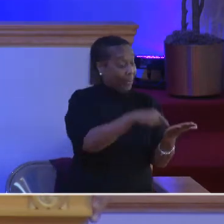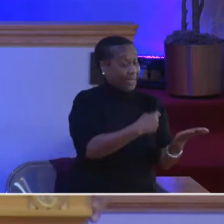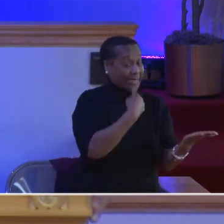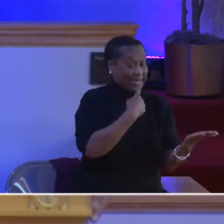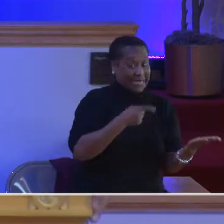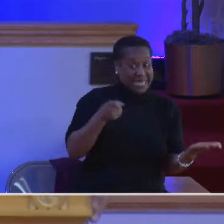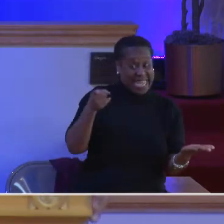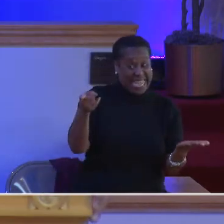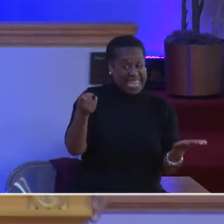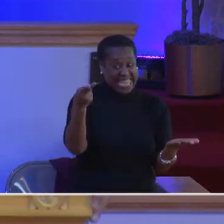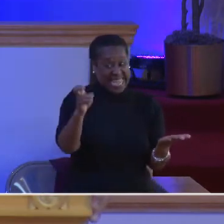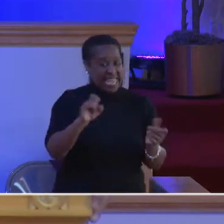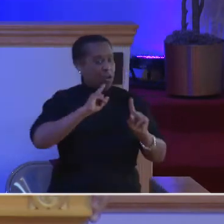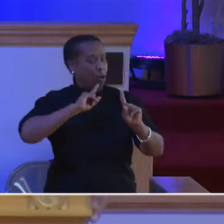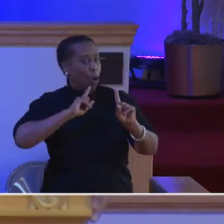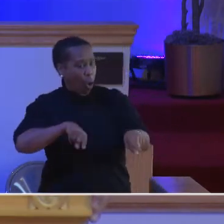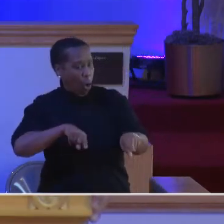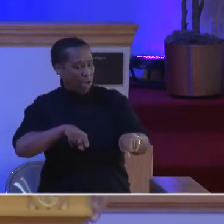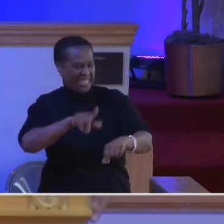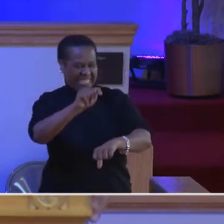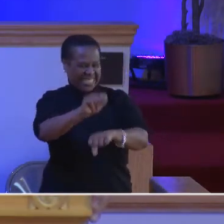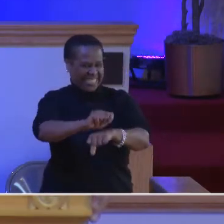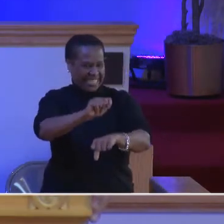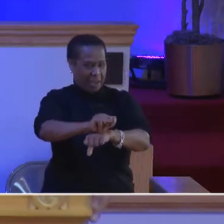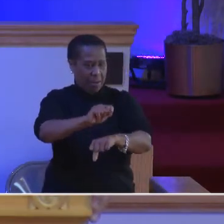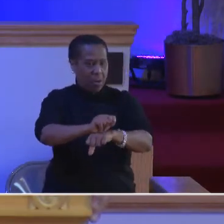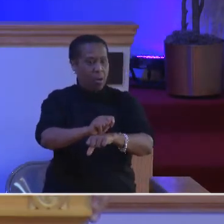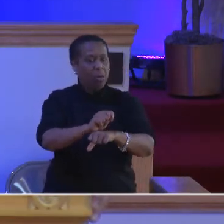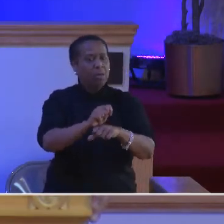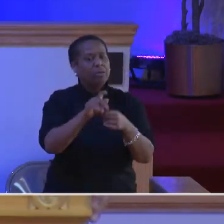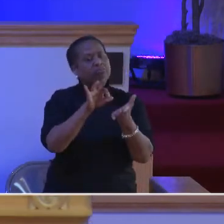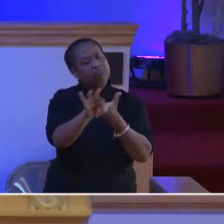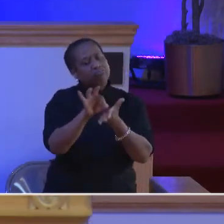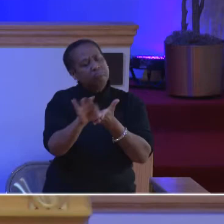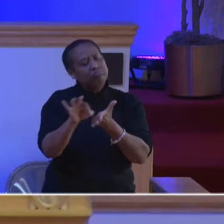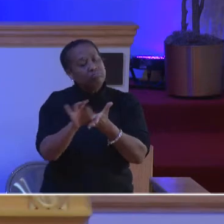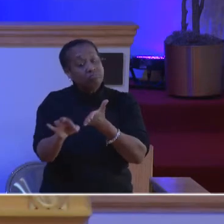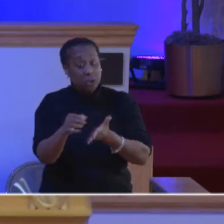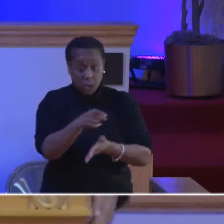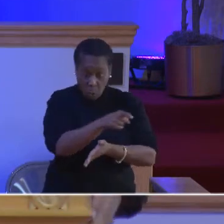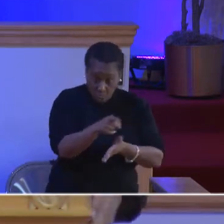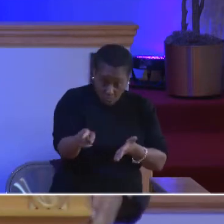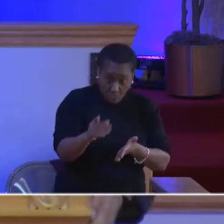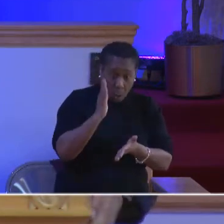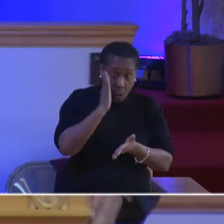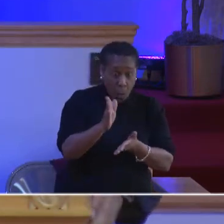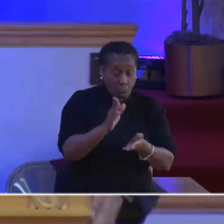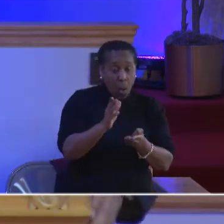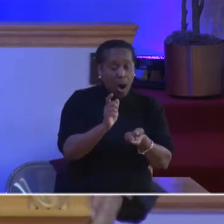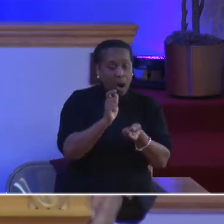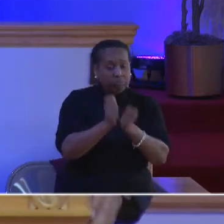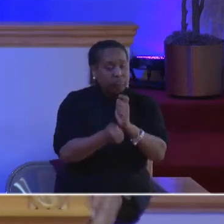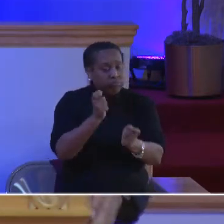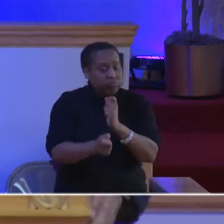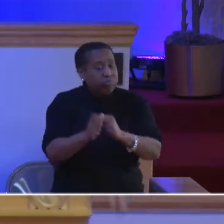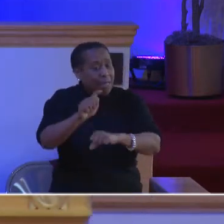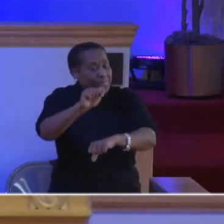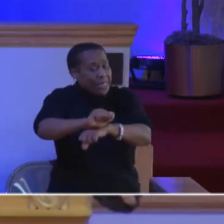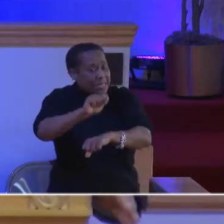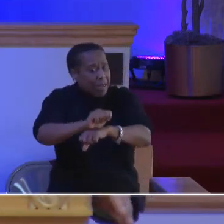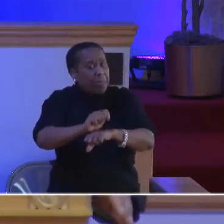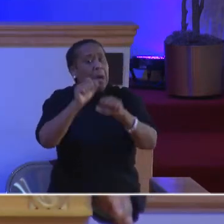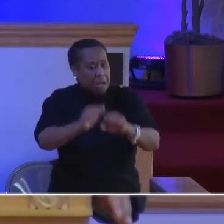he orders the temple tax to be counted so that those who are renovating the temple can